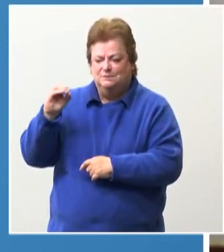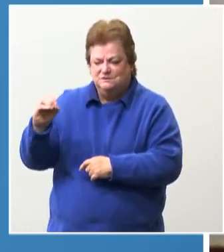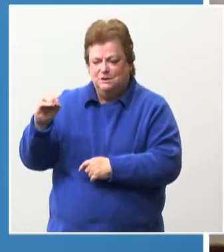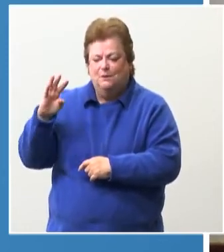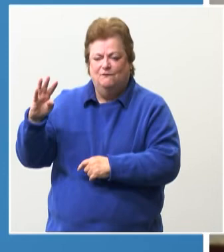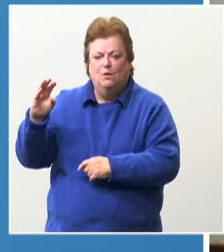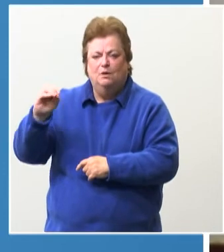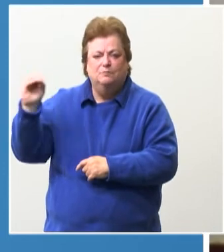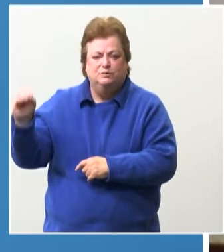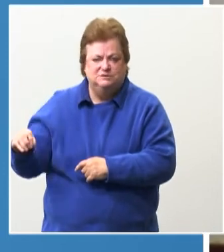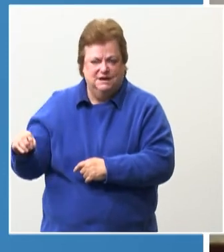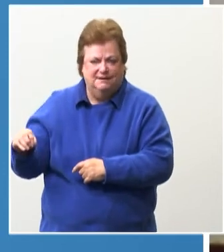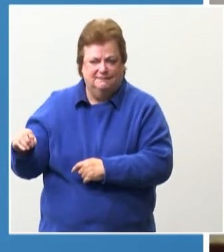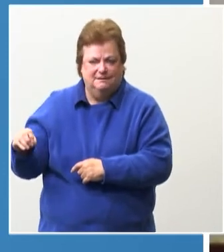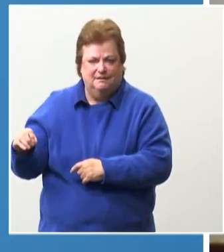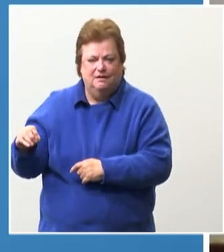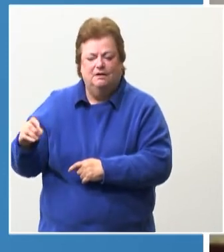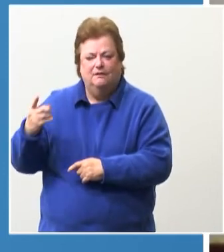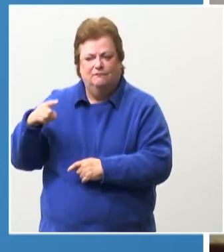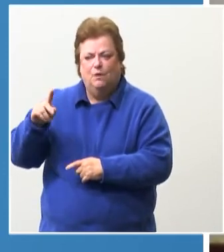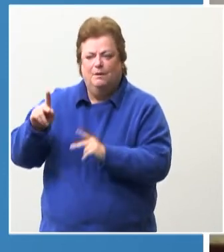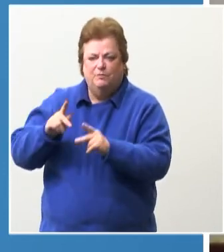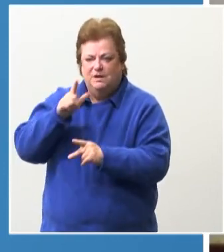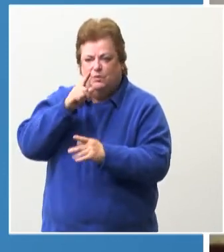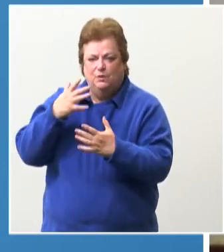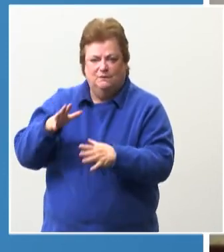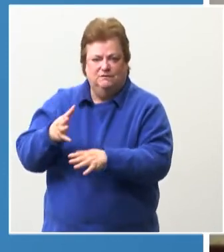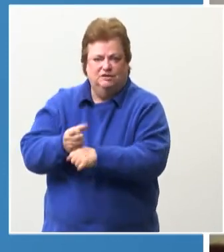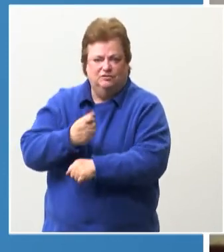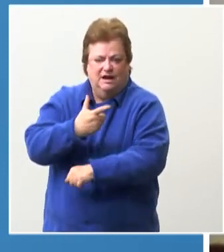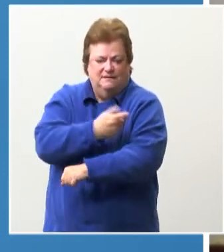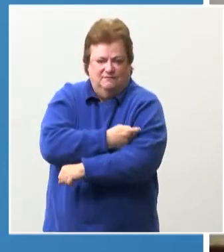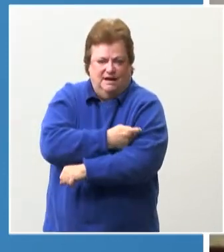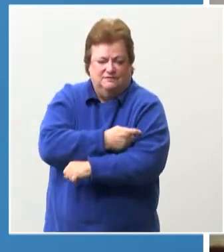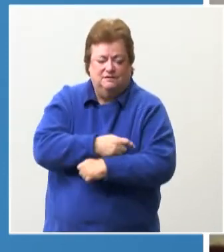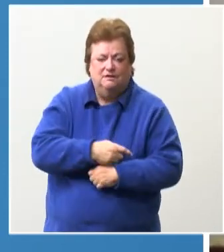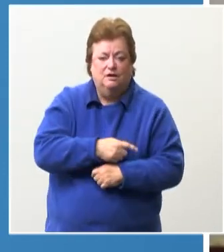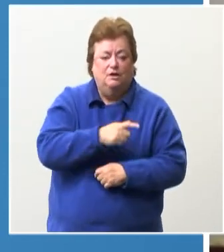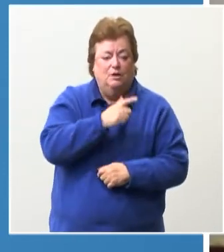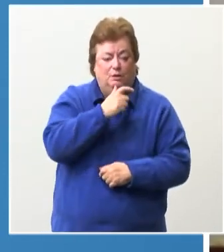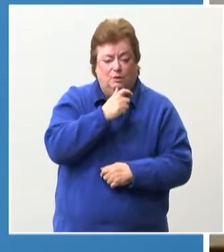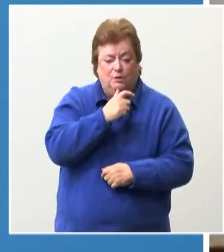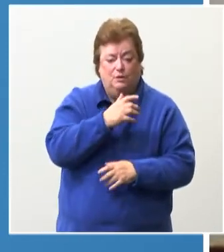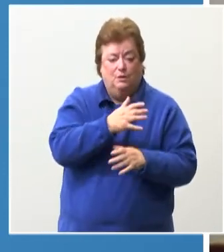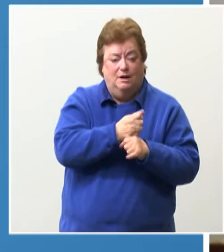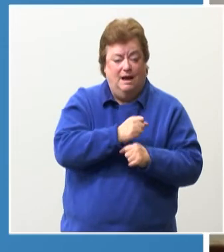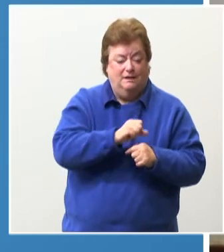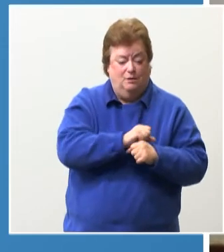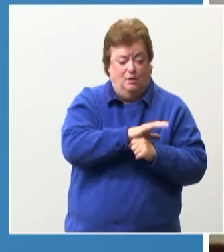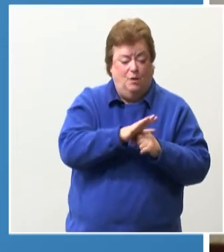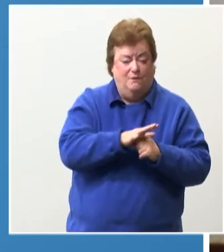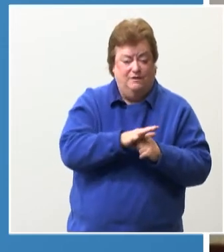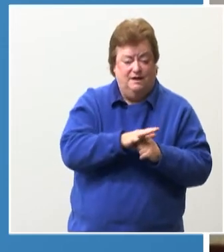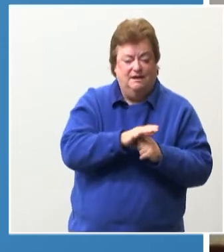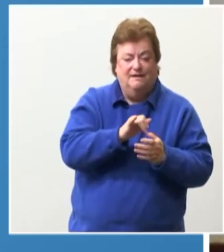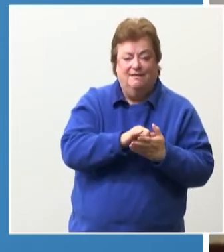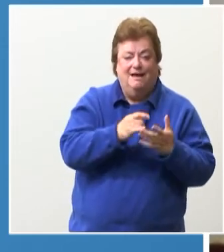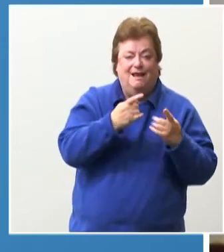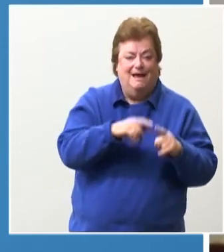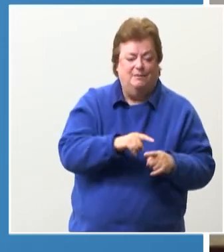0.00004% in people that got the vaccine, whereas somebody who got a COVID infection, it happened